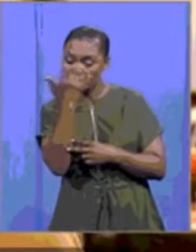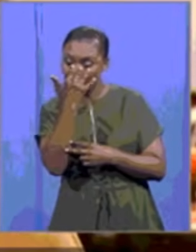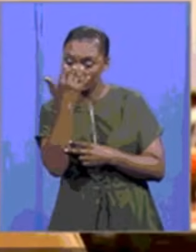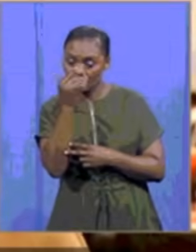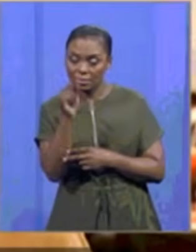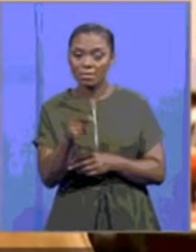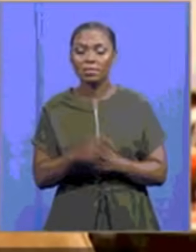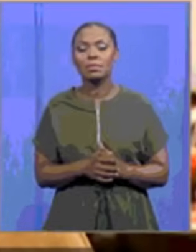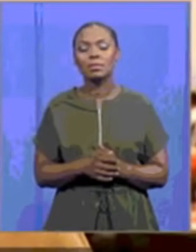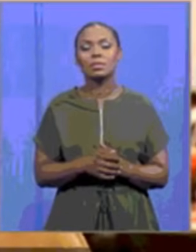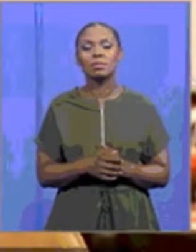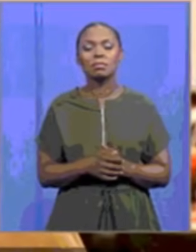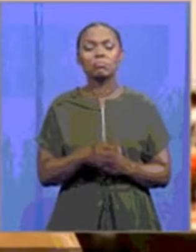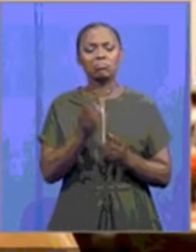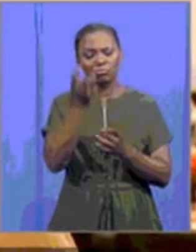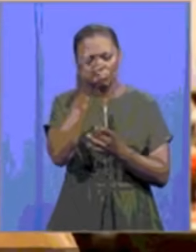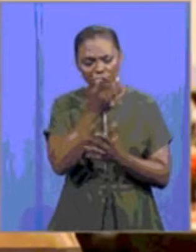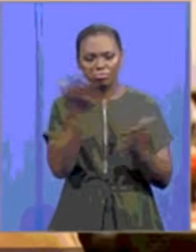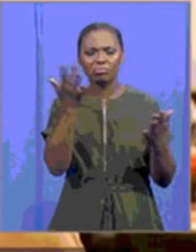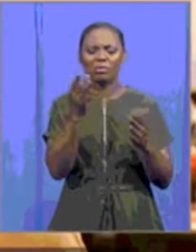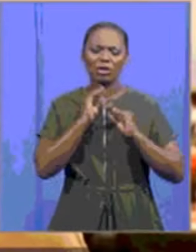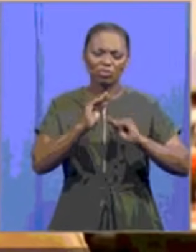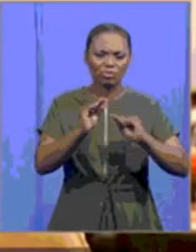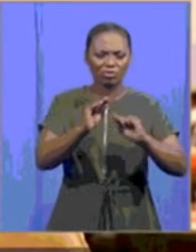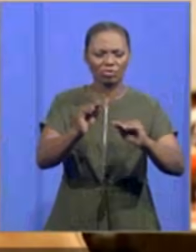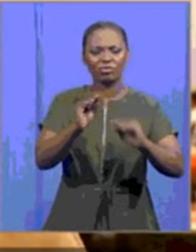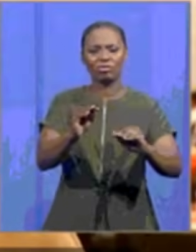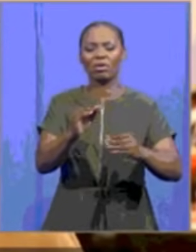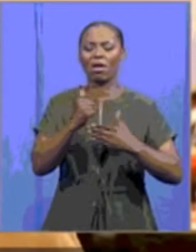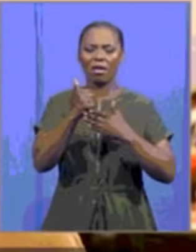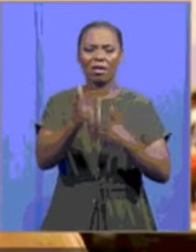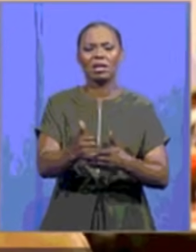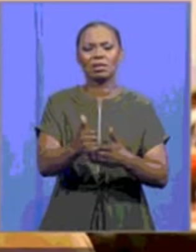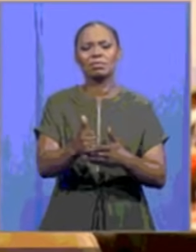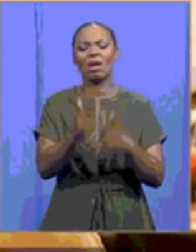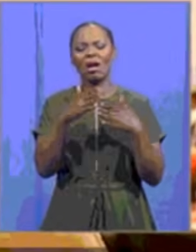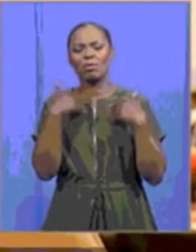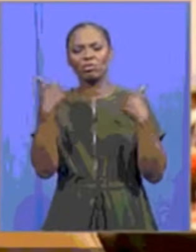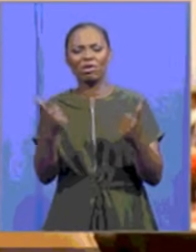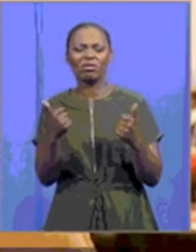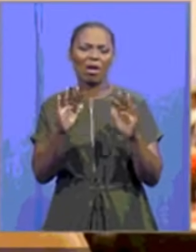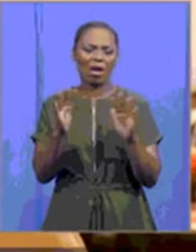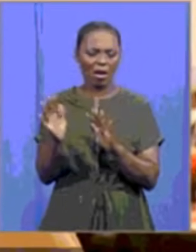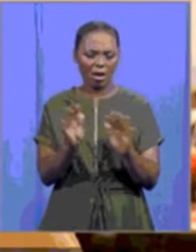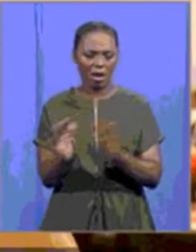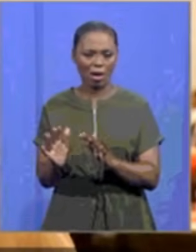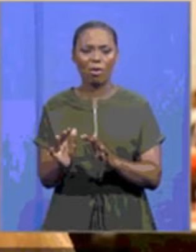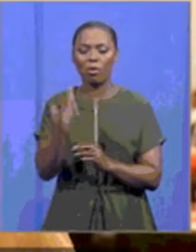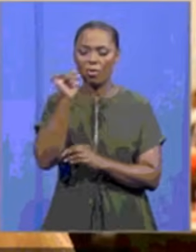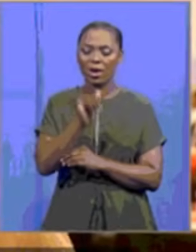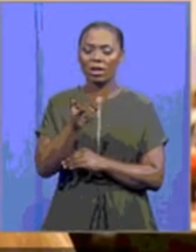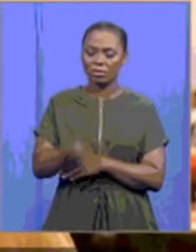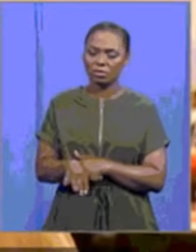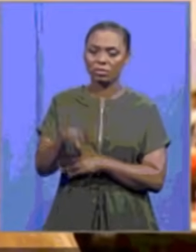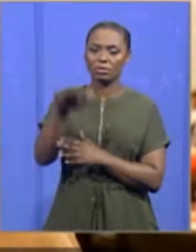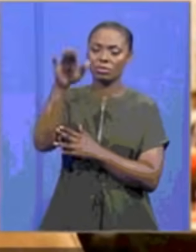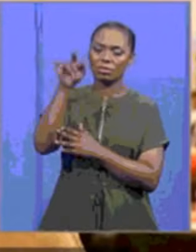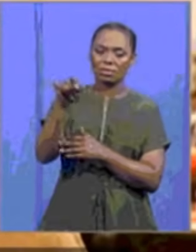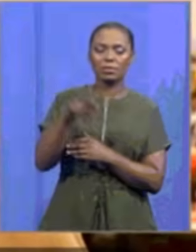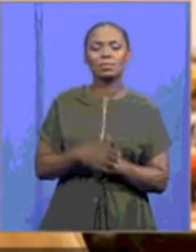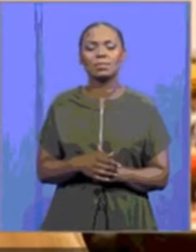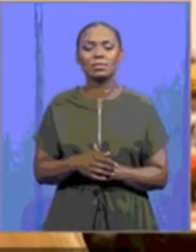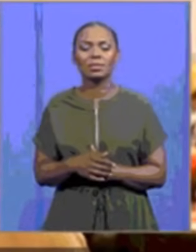gannyane, go ba fa thuto, go ba thuša ka rehabilitation e ba itse ba foufala ba godile, go thuša ka